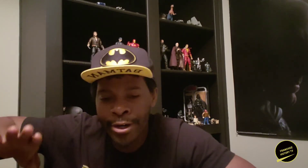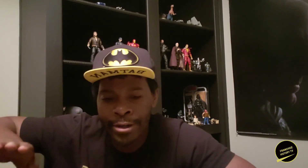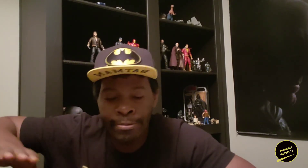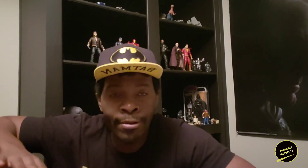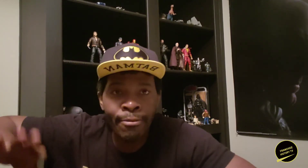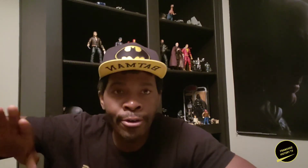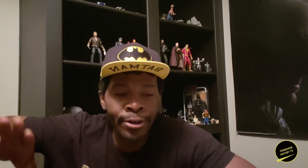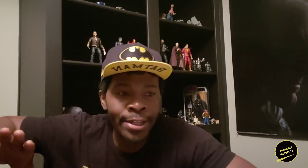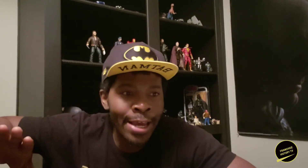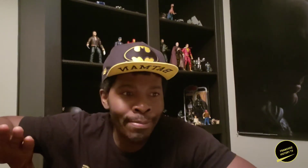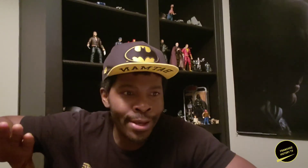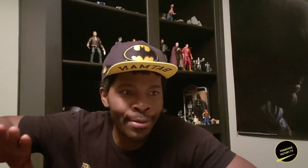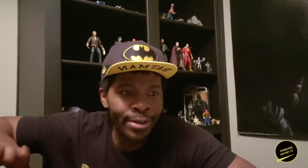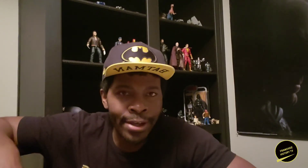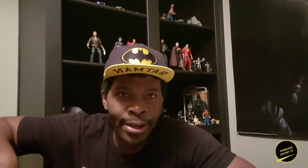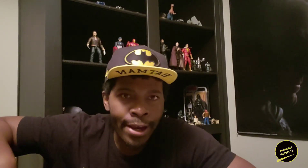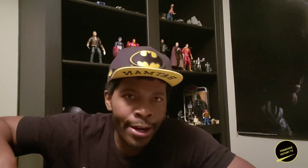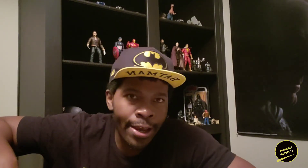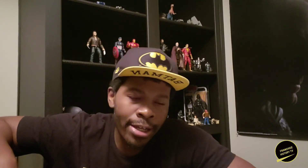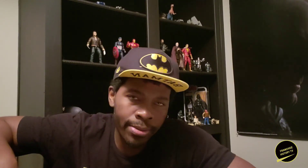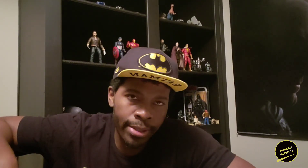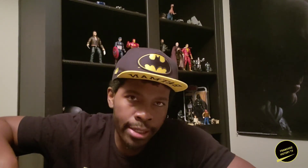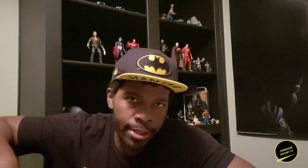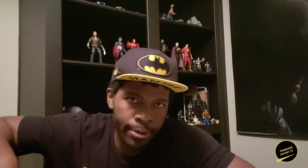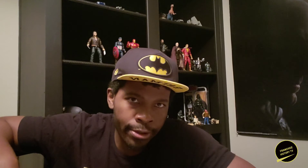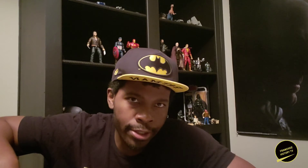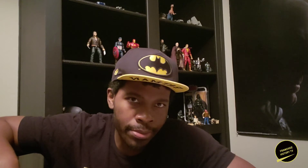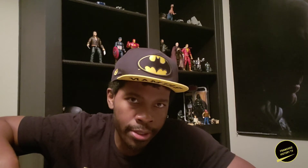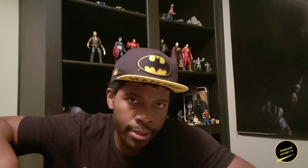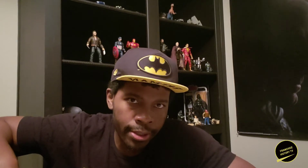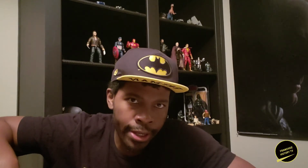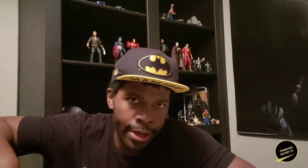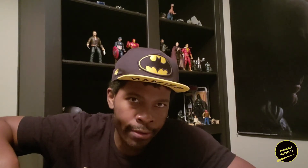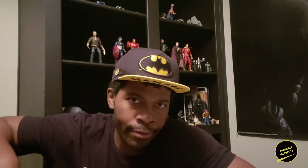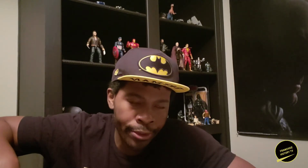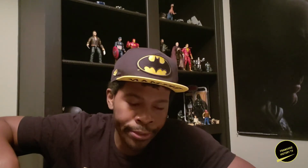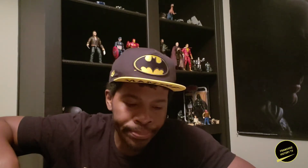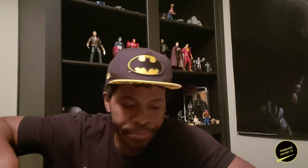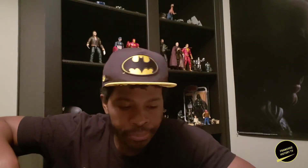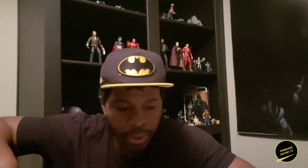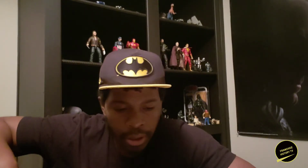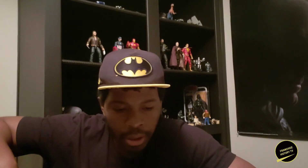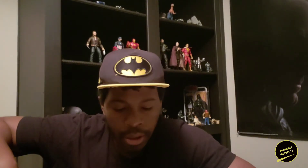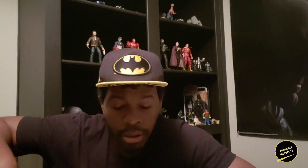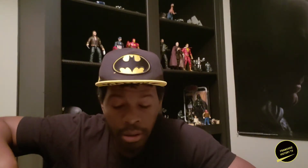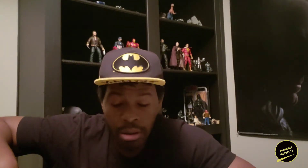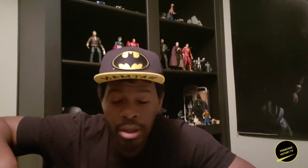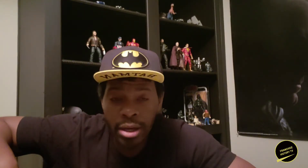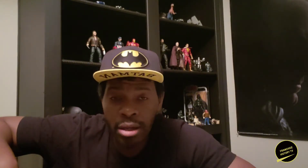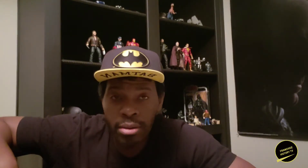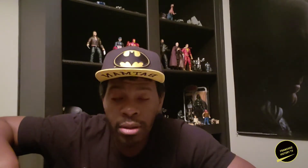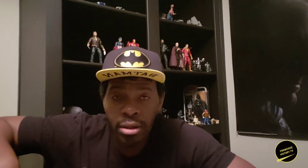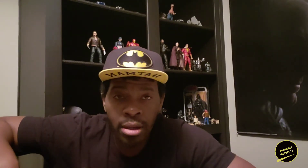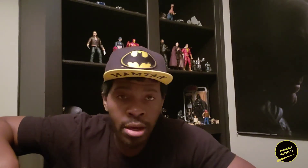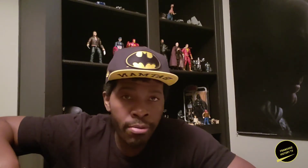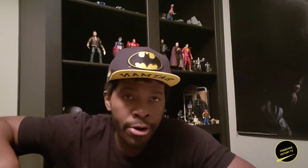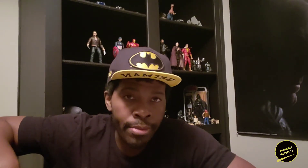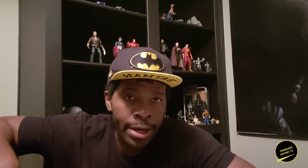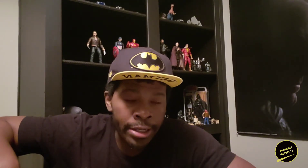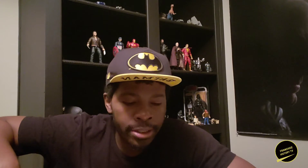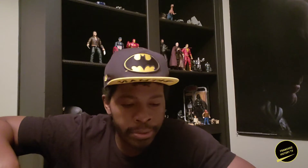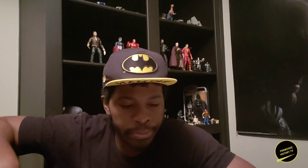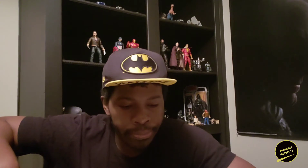have more than whatever 10 people in their house for Thanksgiving or Christmas in California. Oh yeah, he